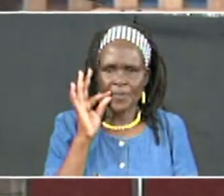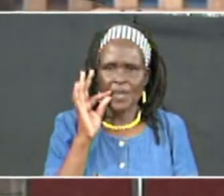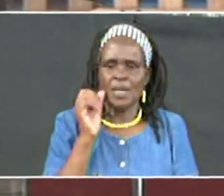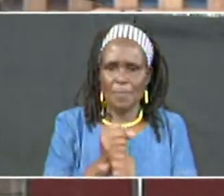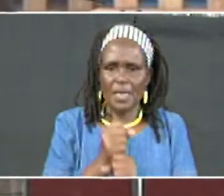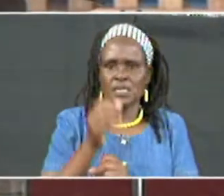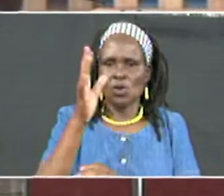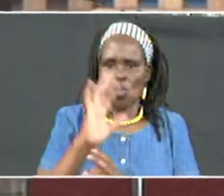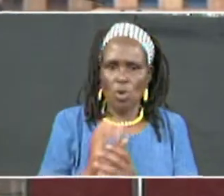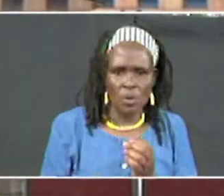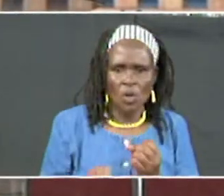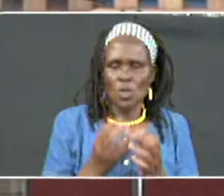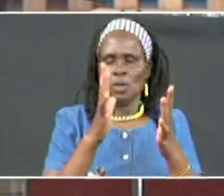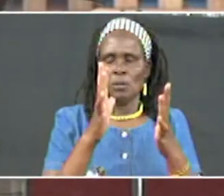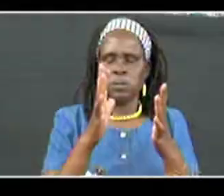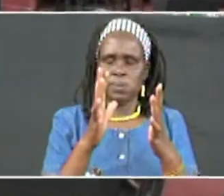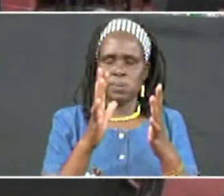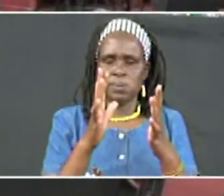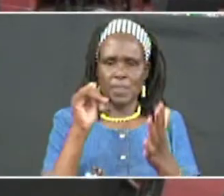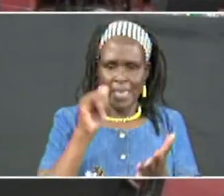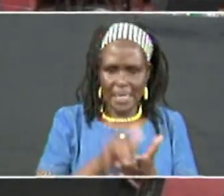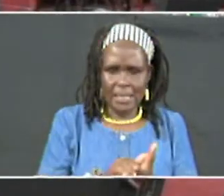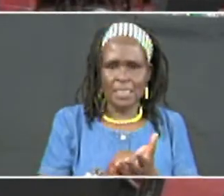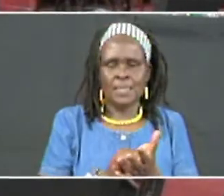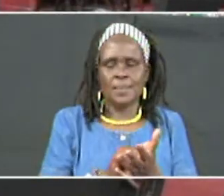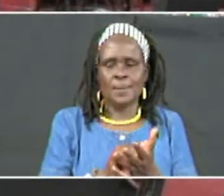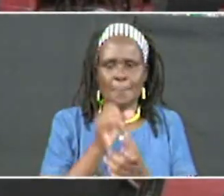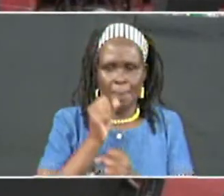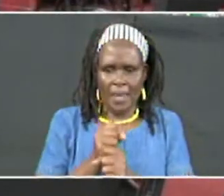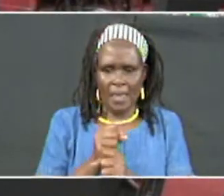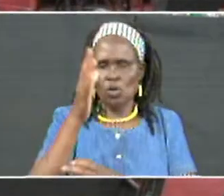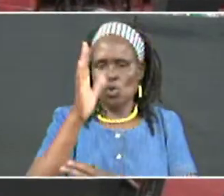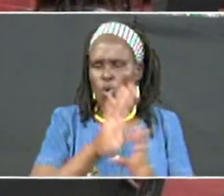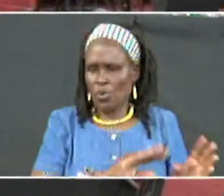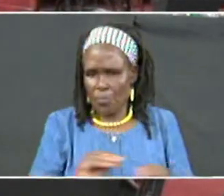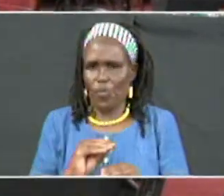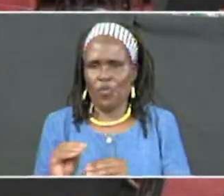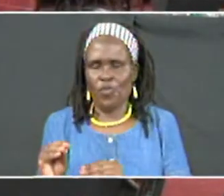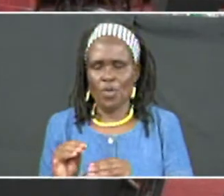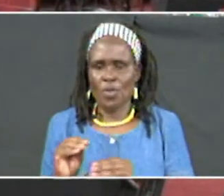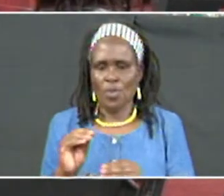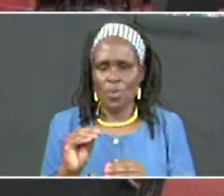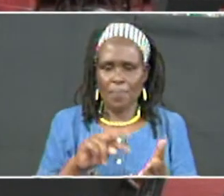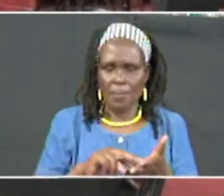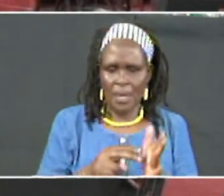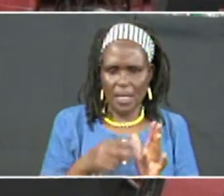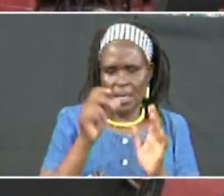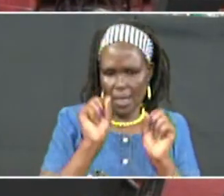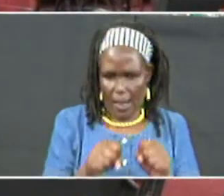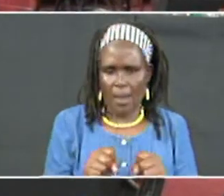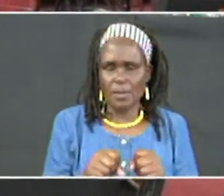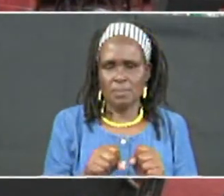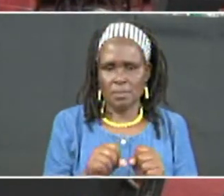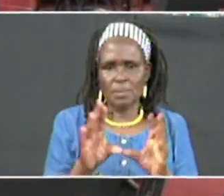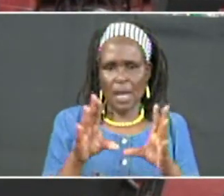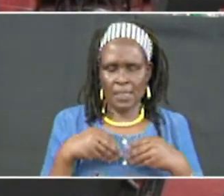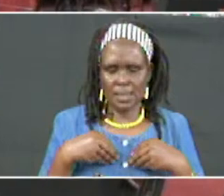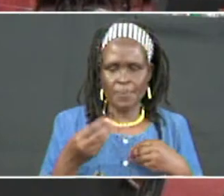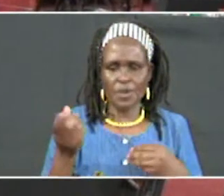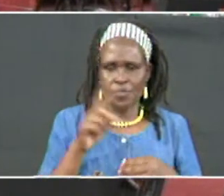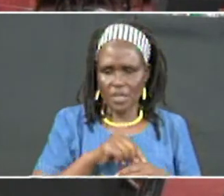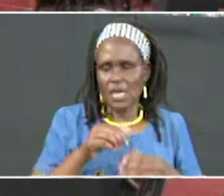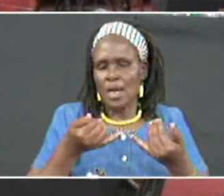God. True fasting moves God. Let us then